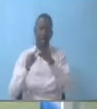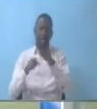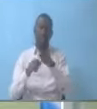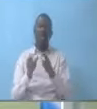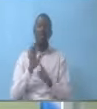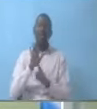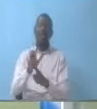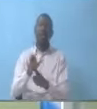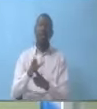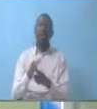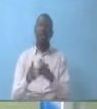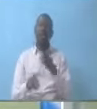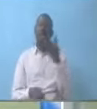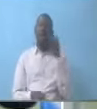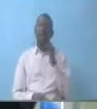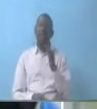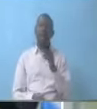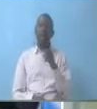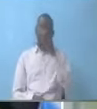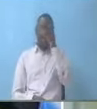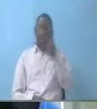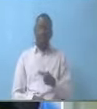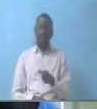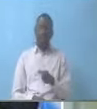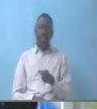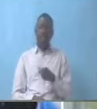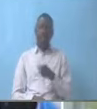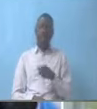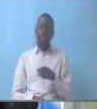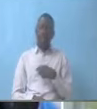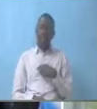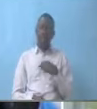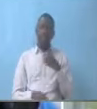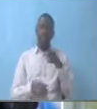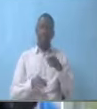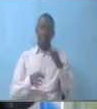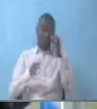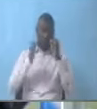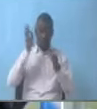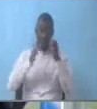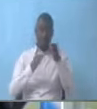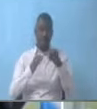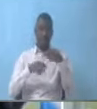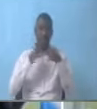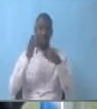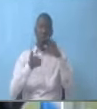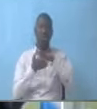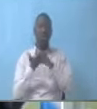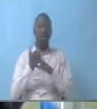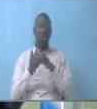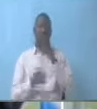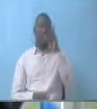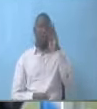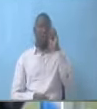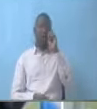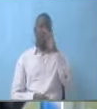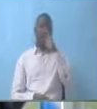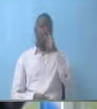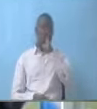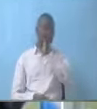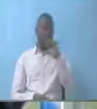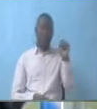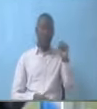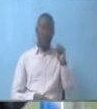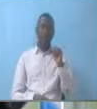is convicted under this decree, he shall be liable to the public, he should be liable